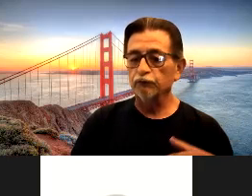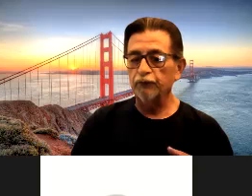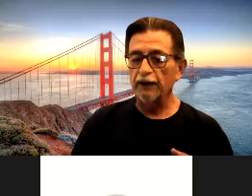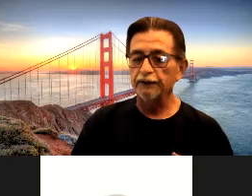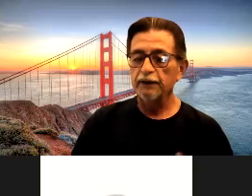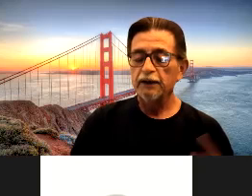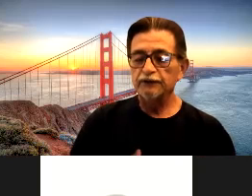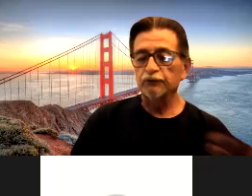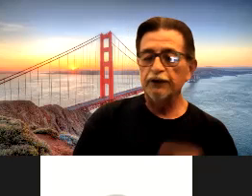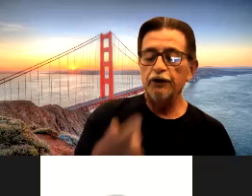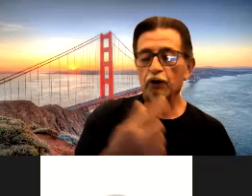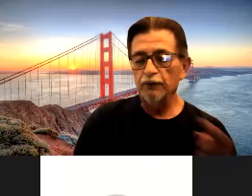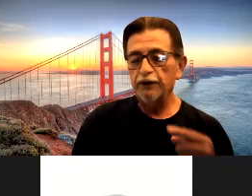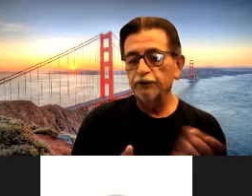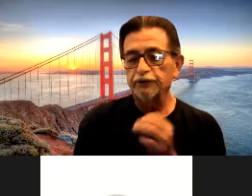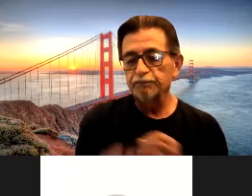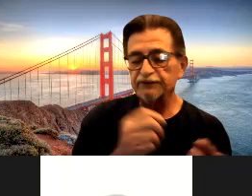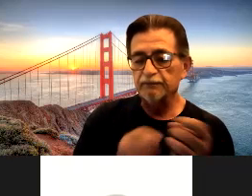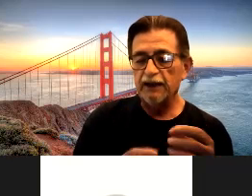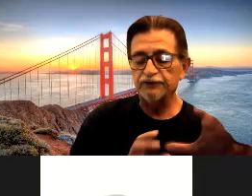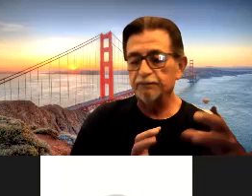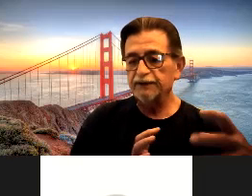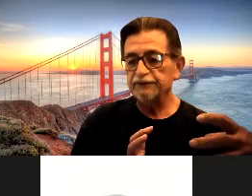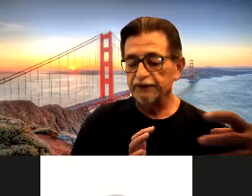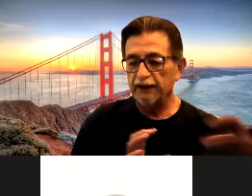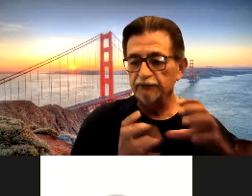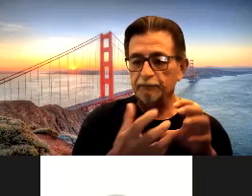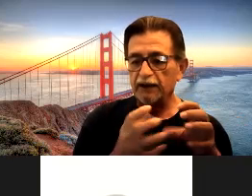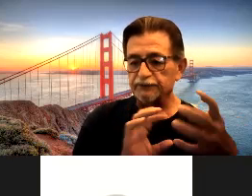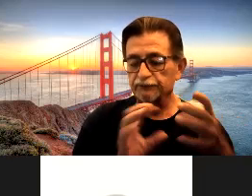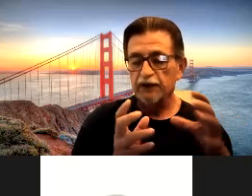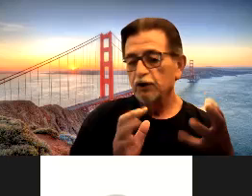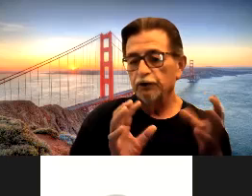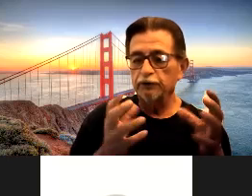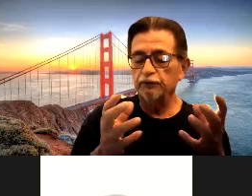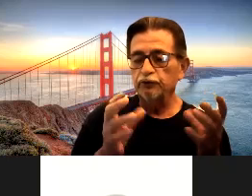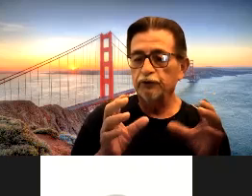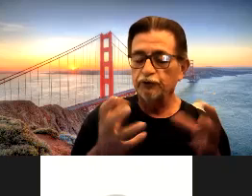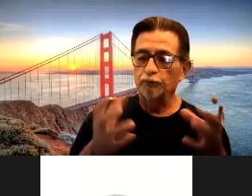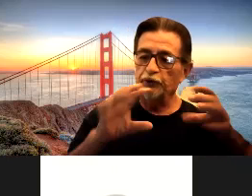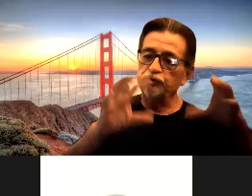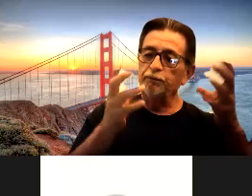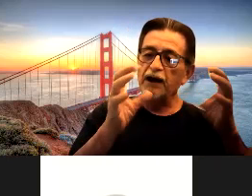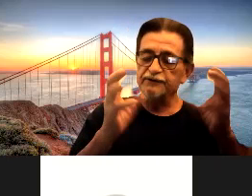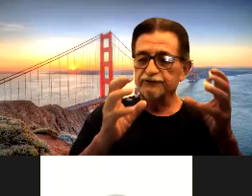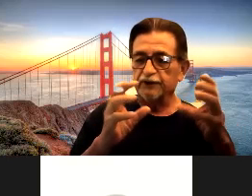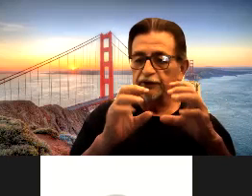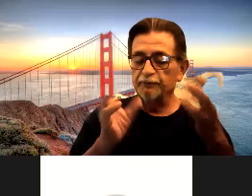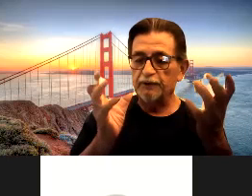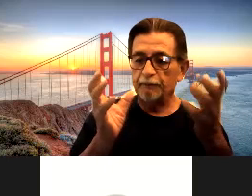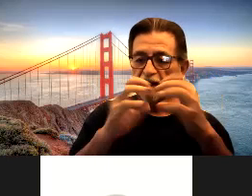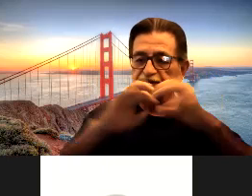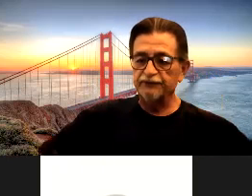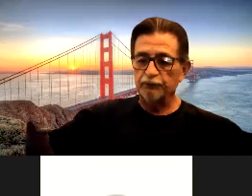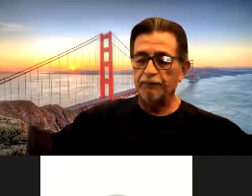lithium sulfide. And so here already you can mix and match, mixing the negative and positive. You don't put 2 positives